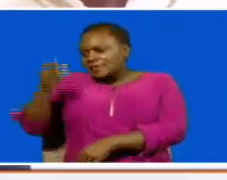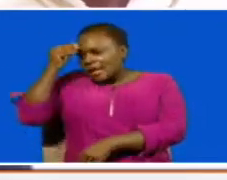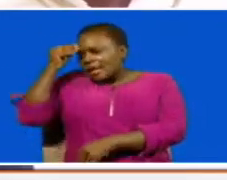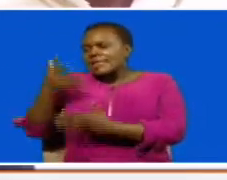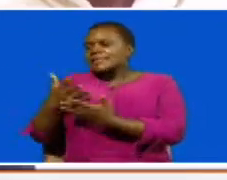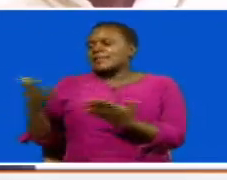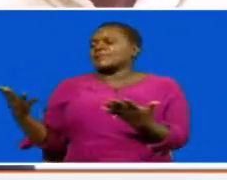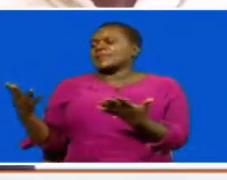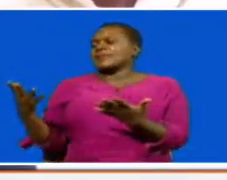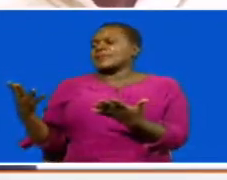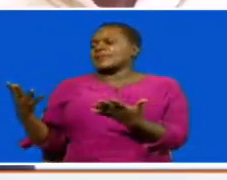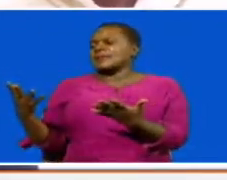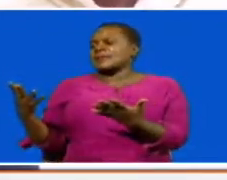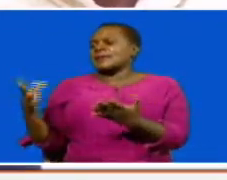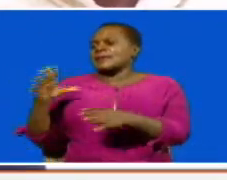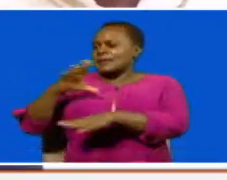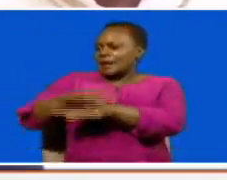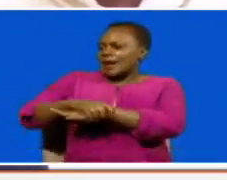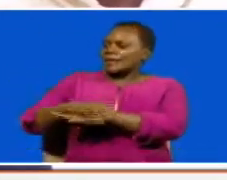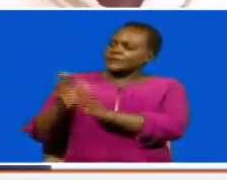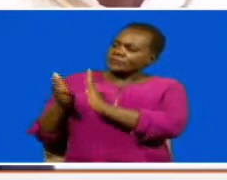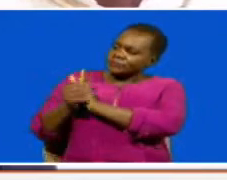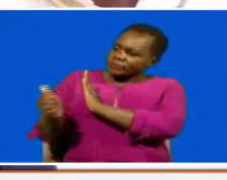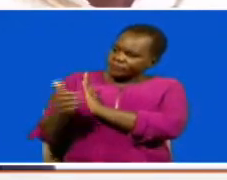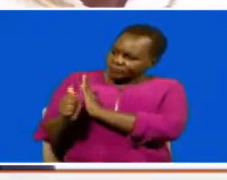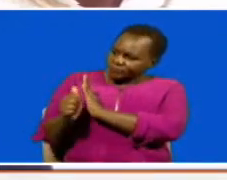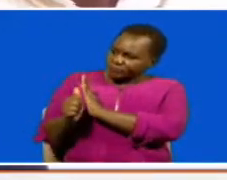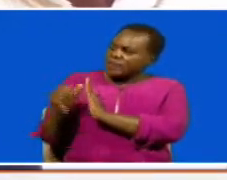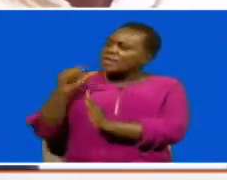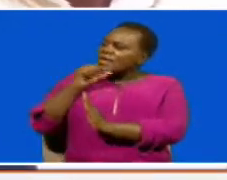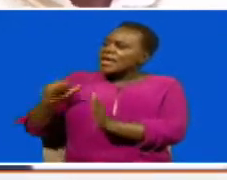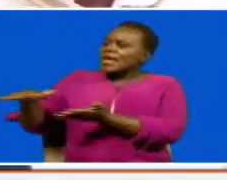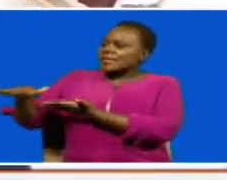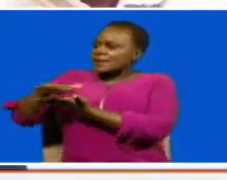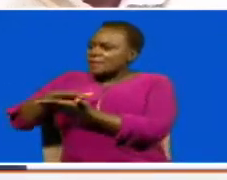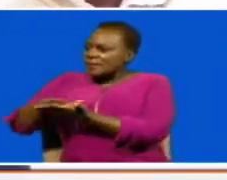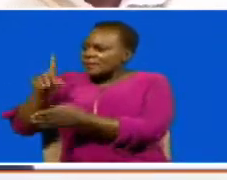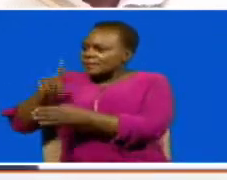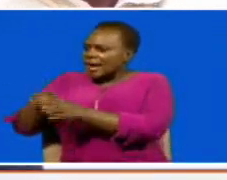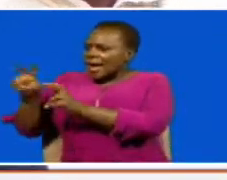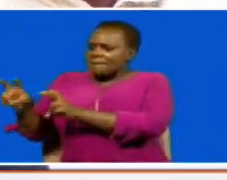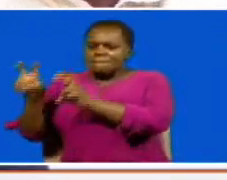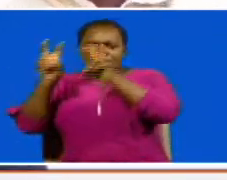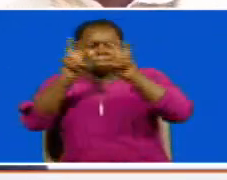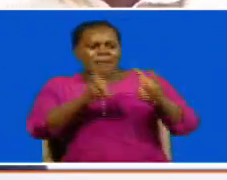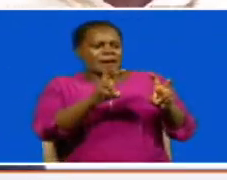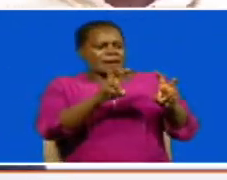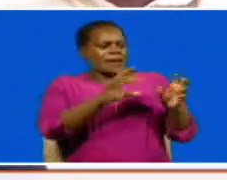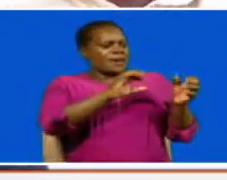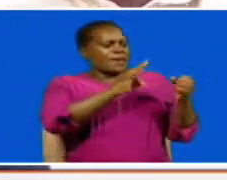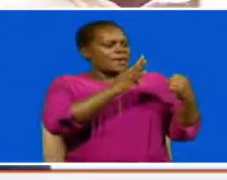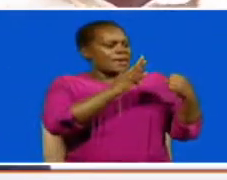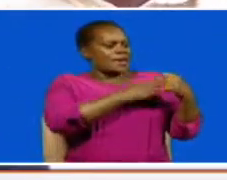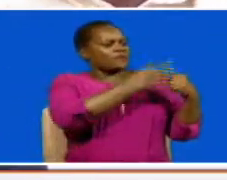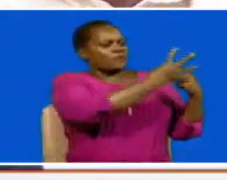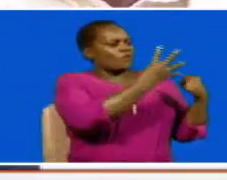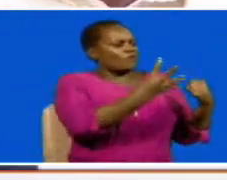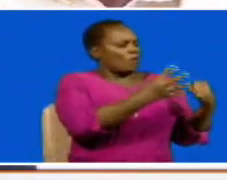certain content and acquiring certain skills and competencies. So when we jump them through that process, we are messing them